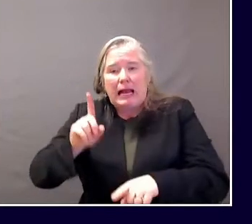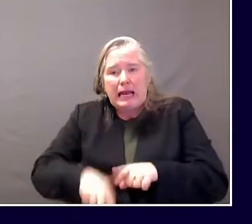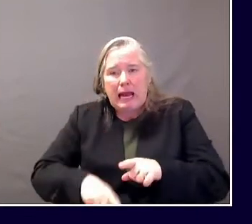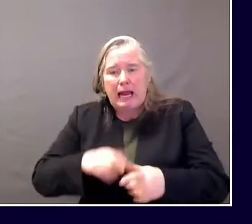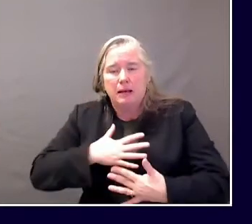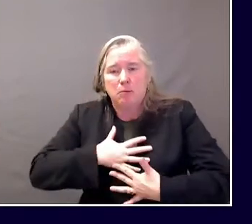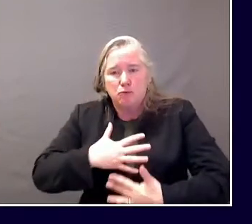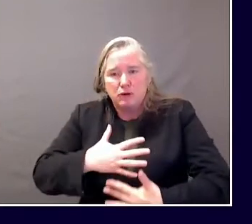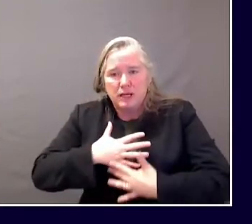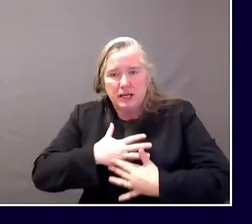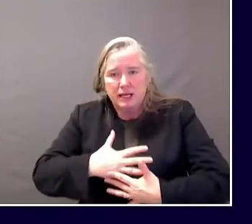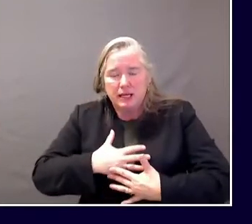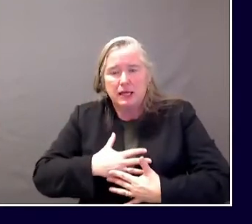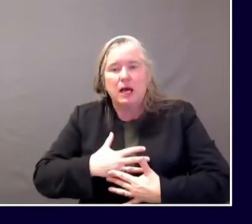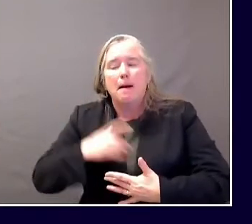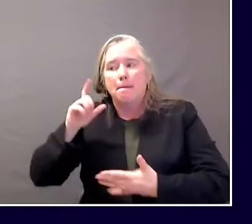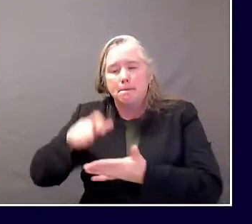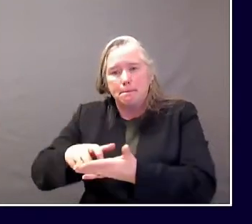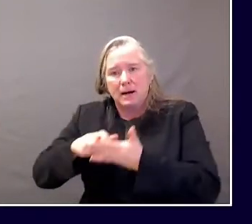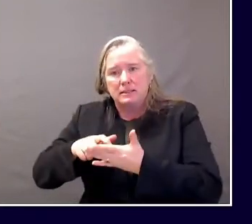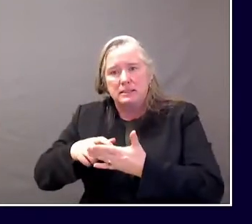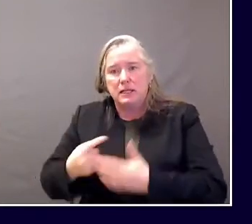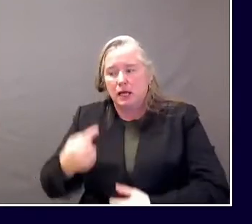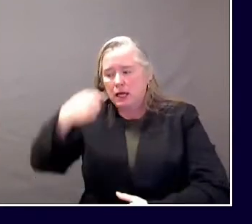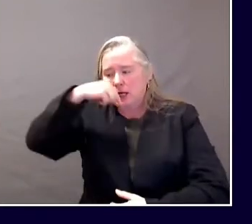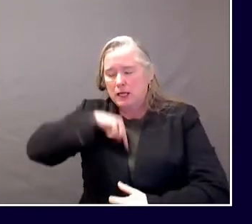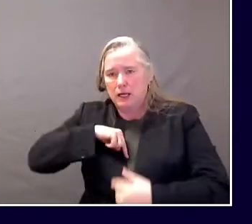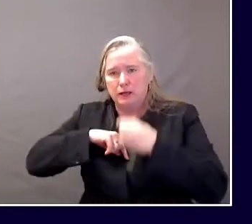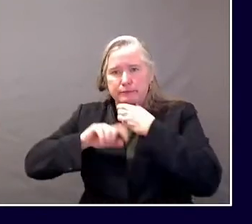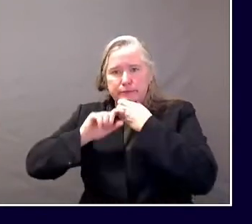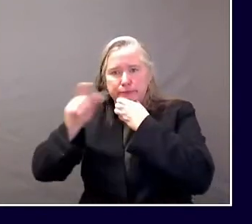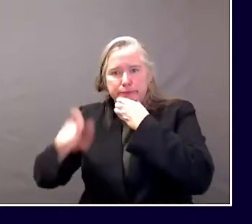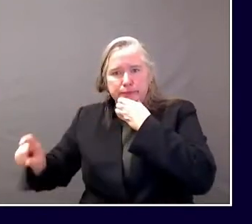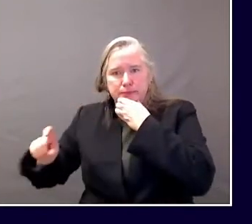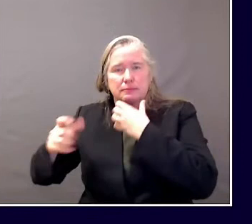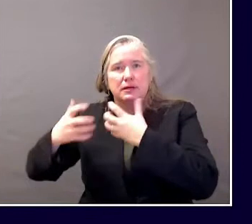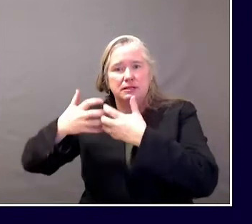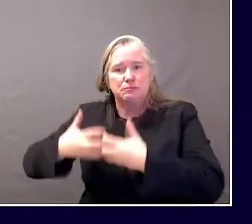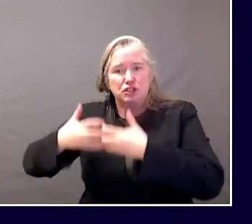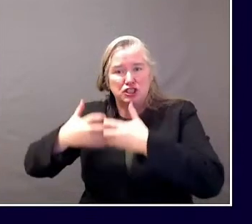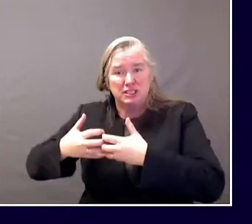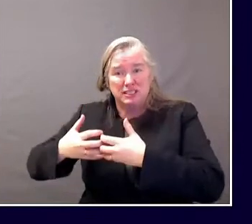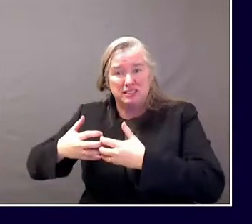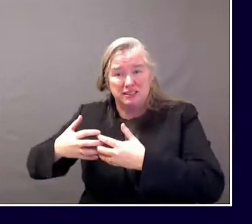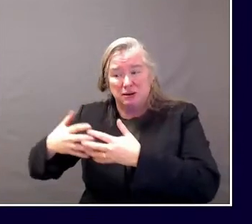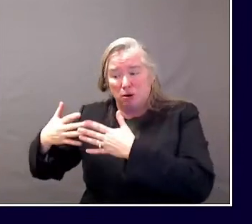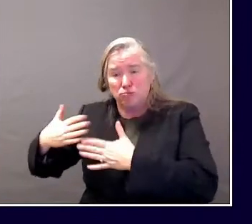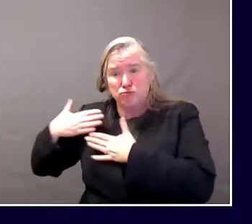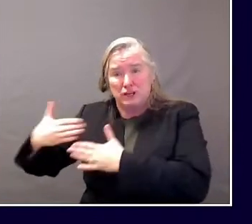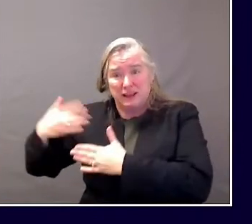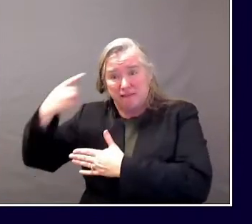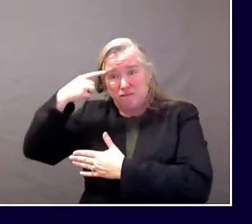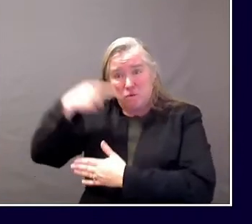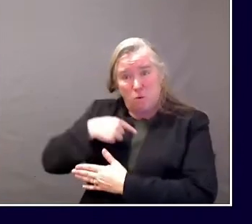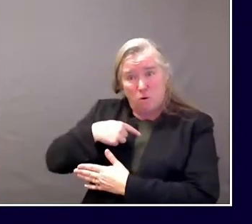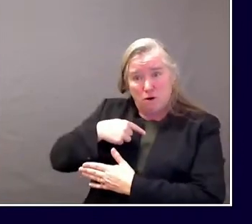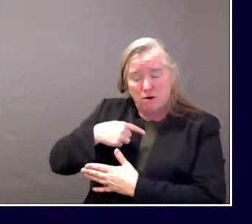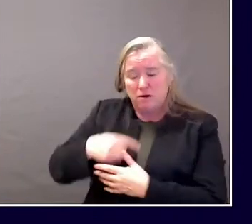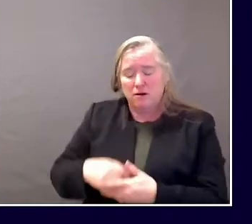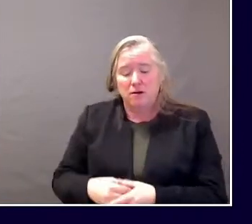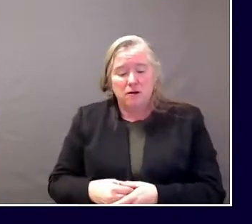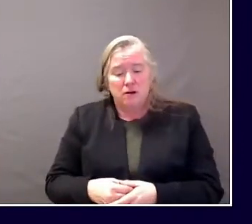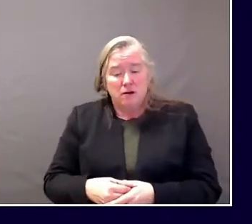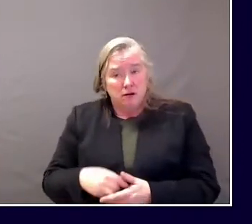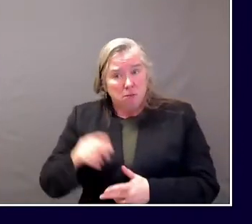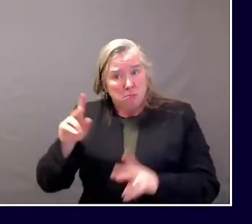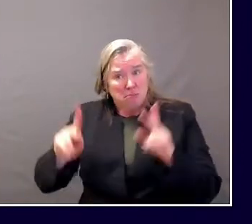a machine helping them to breathe. If those numbers don't convince people of the seriousness, of